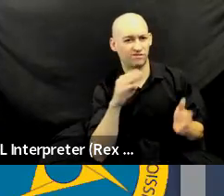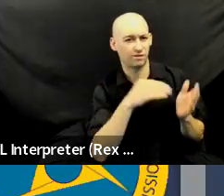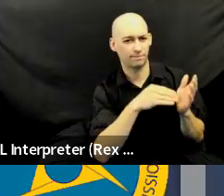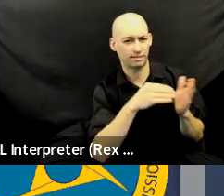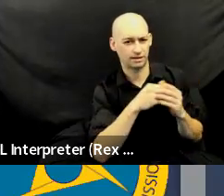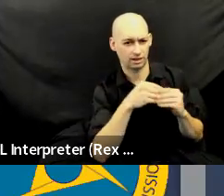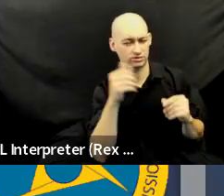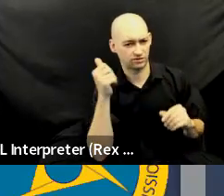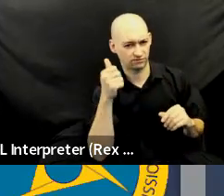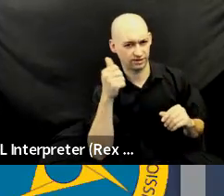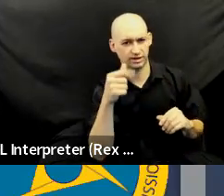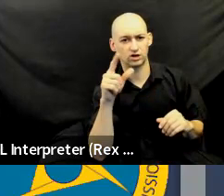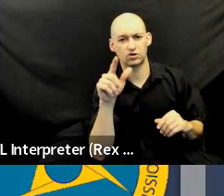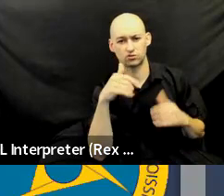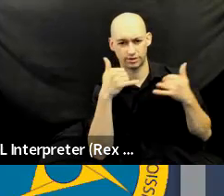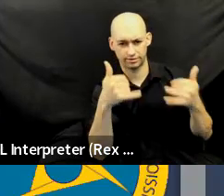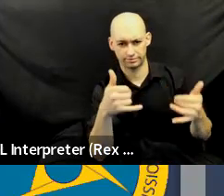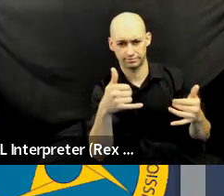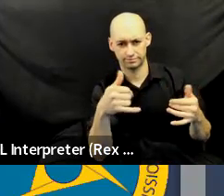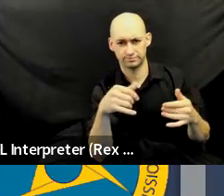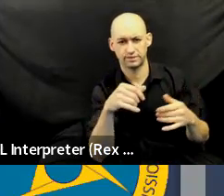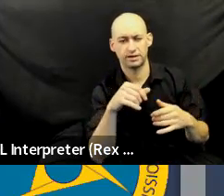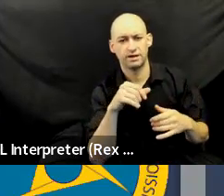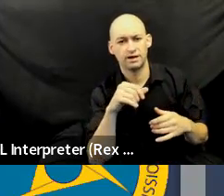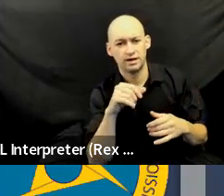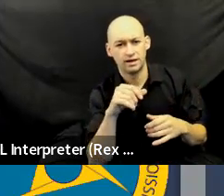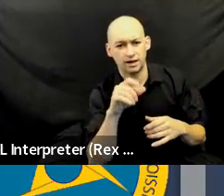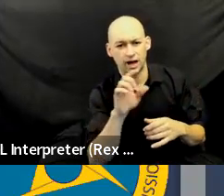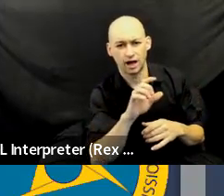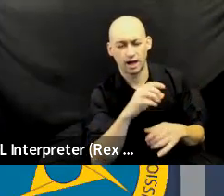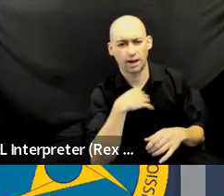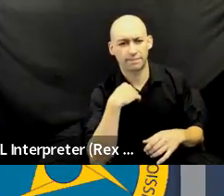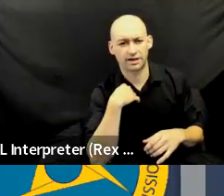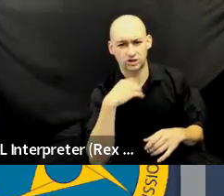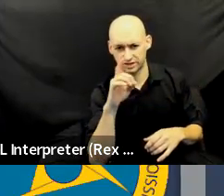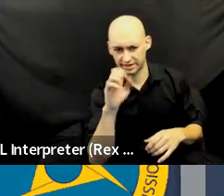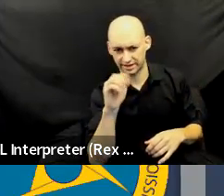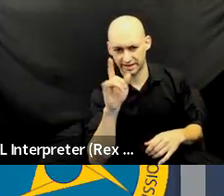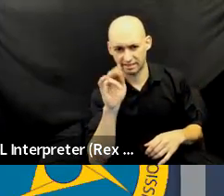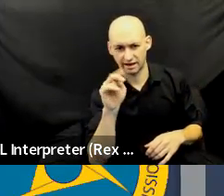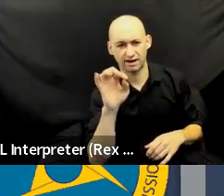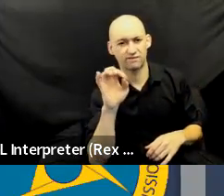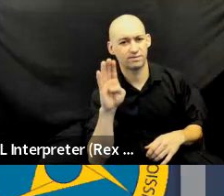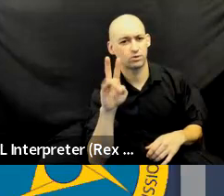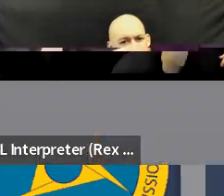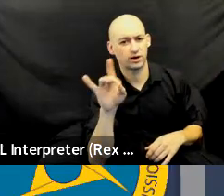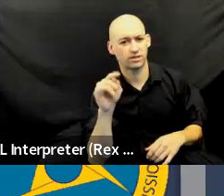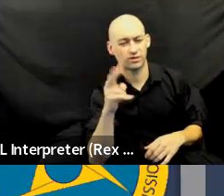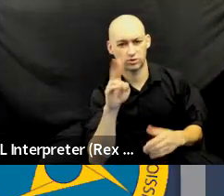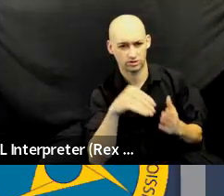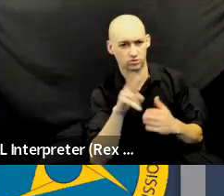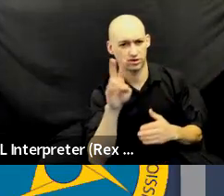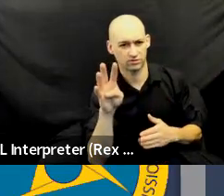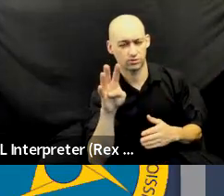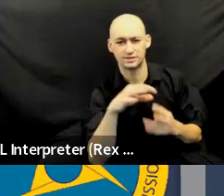funding grants available. An application deadline will be February 28th of 2024, and selections will be made no later